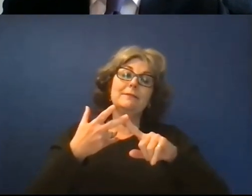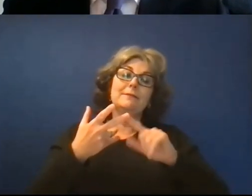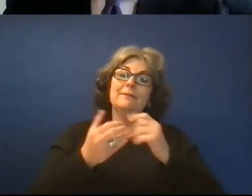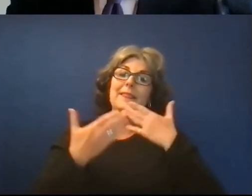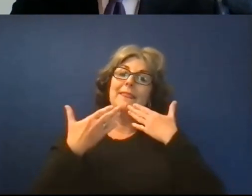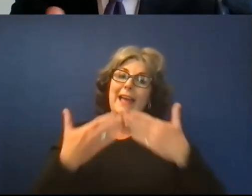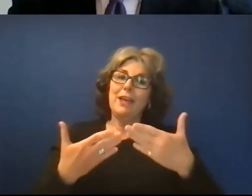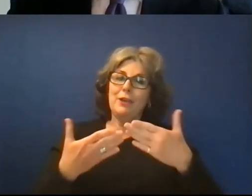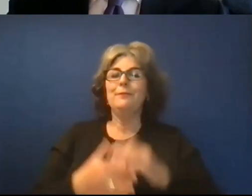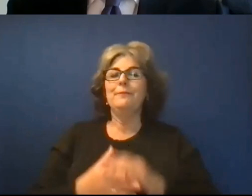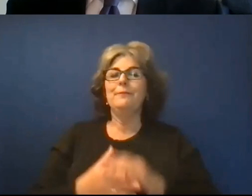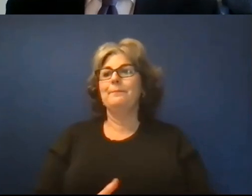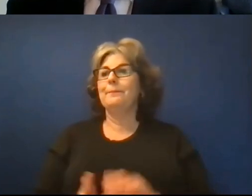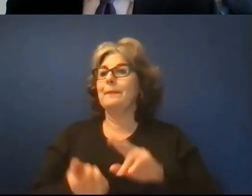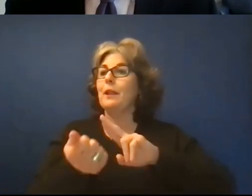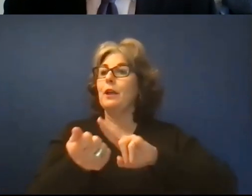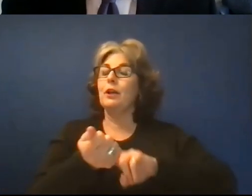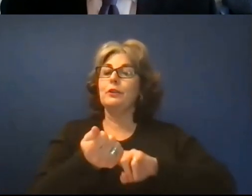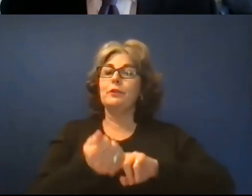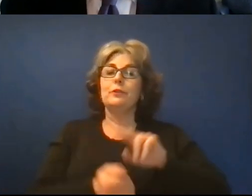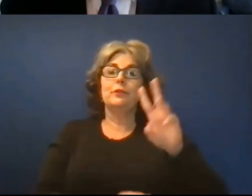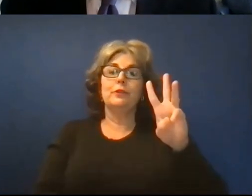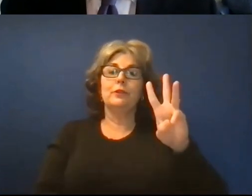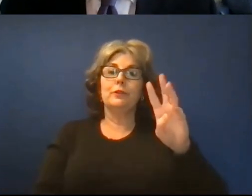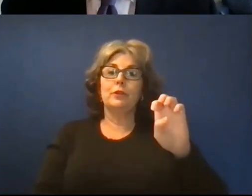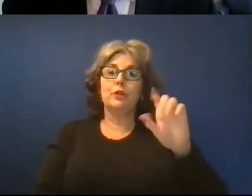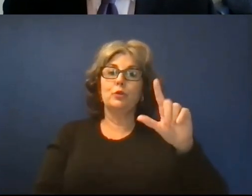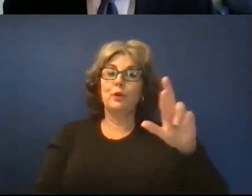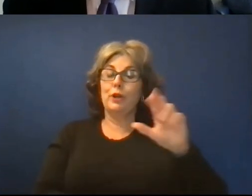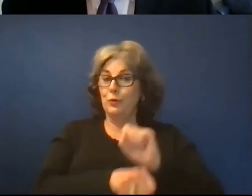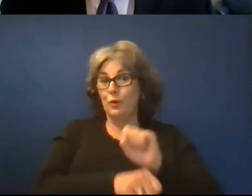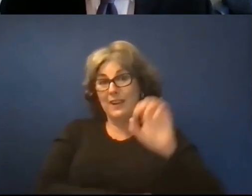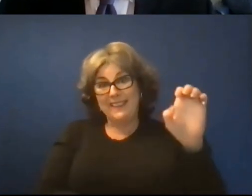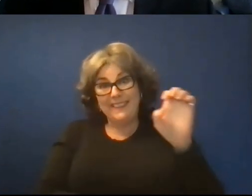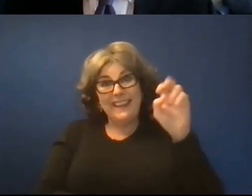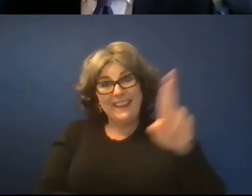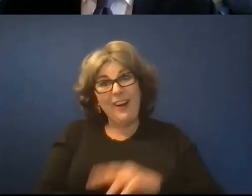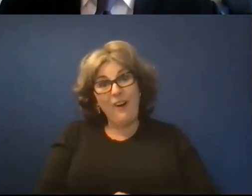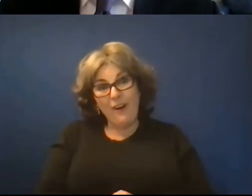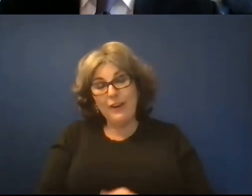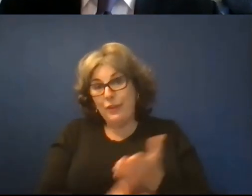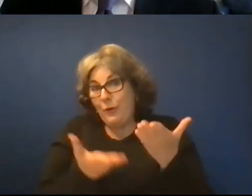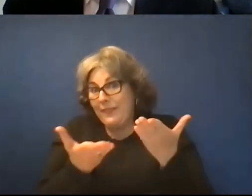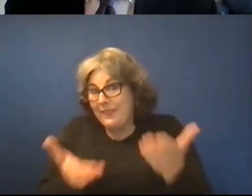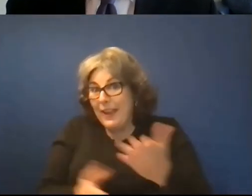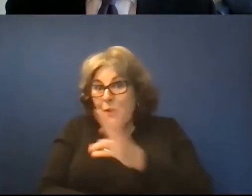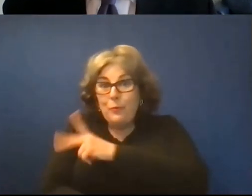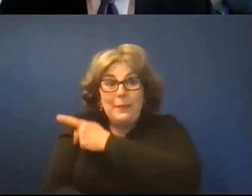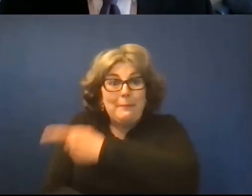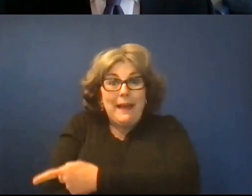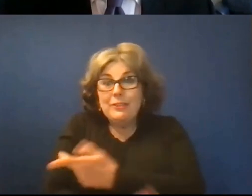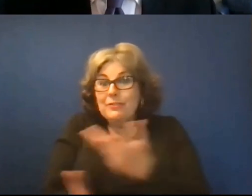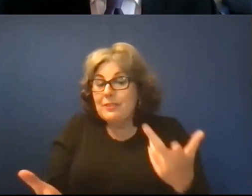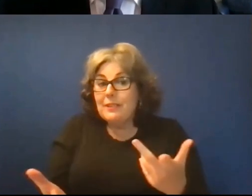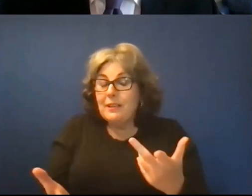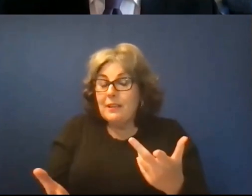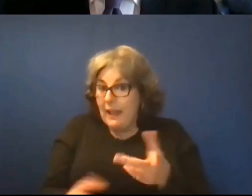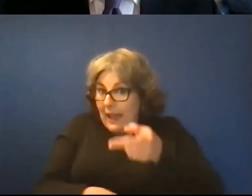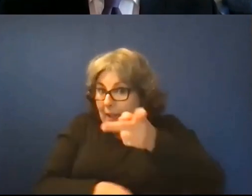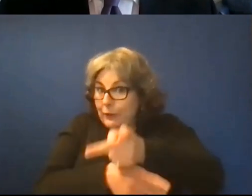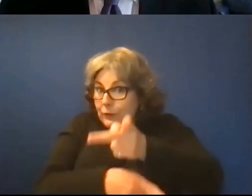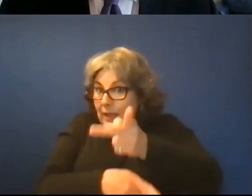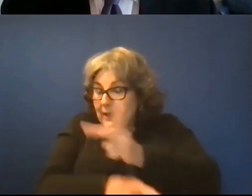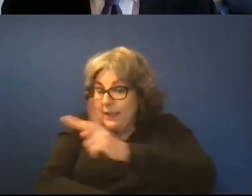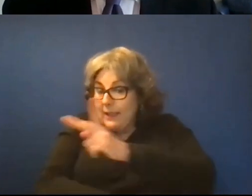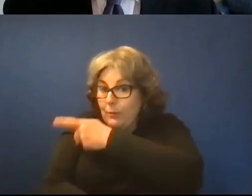very much for that. Nurse Weller, how would you respond? You're in the ER, okay? So you're, you know, right there with patients. They may, have you treated COVID